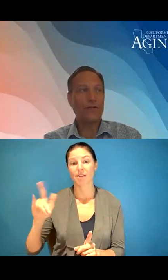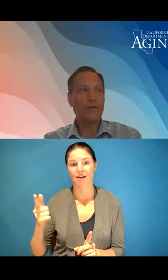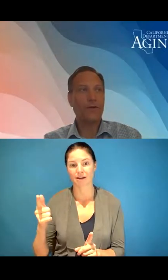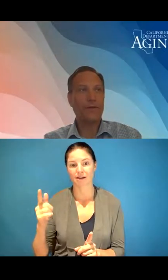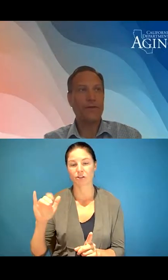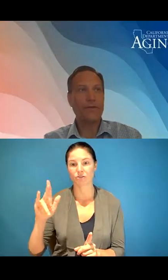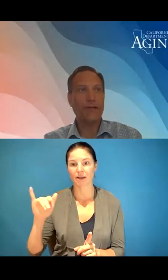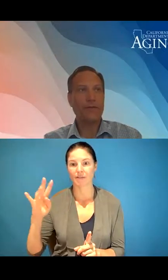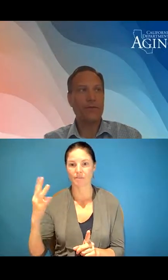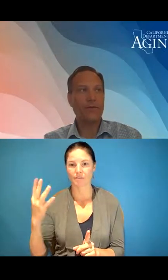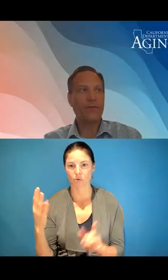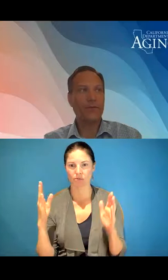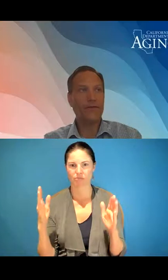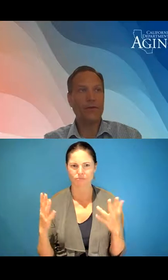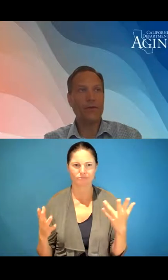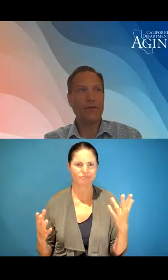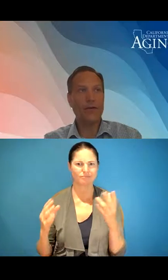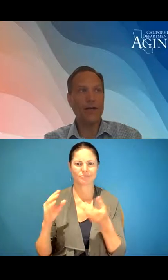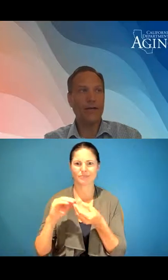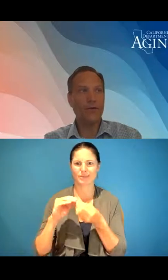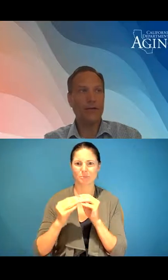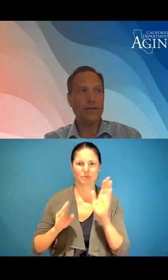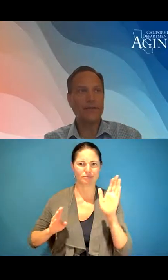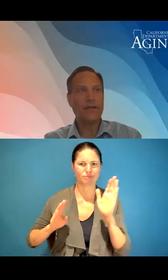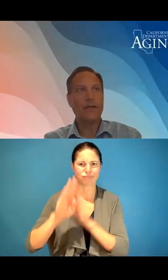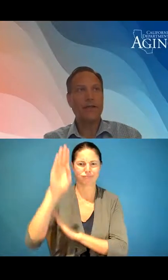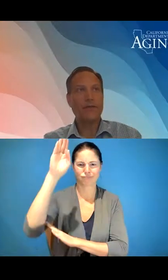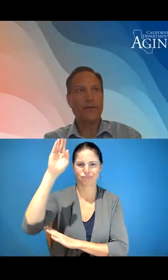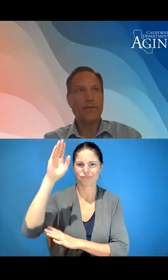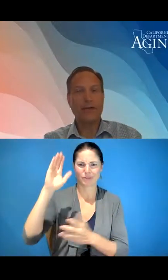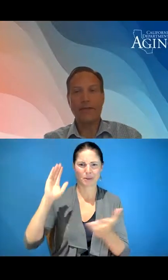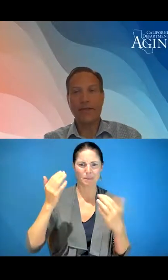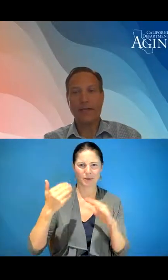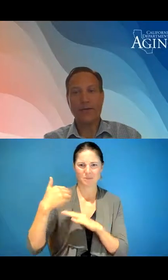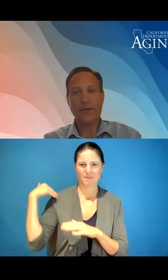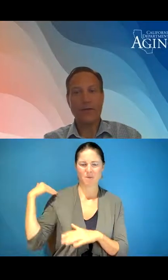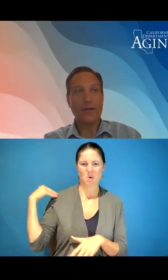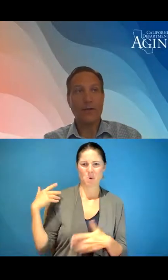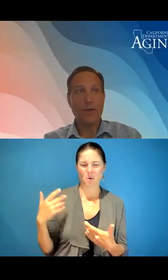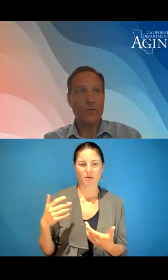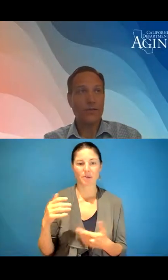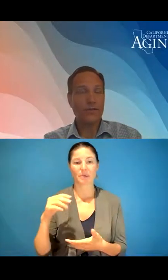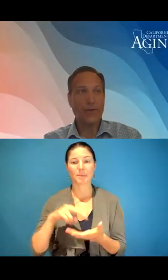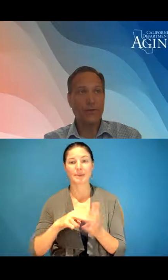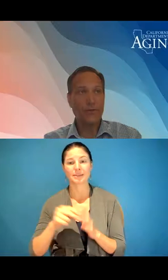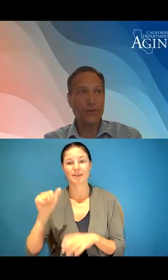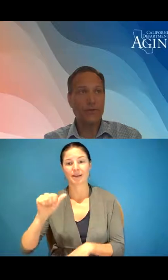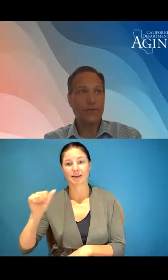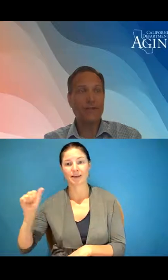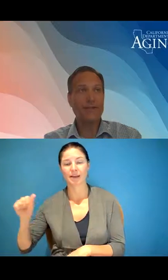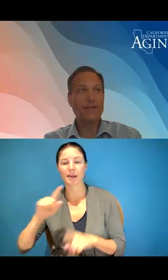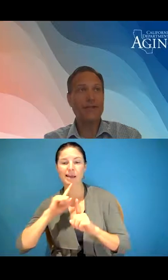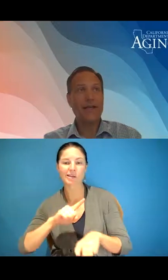record number of calls than we have ever received before on our INA lines. So they've been able to answer a lot of questions about